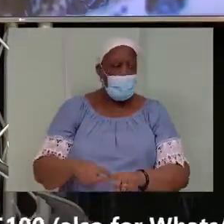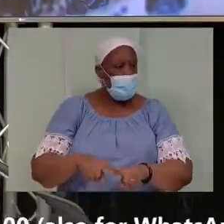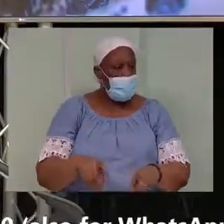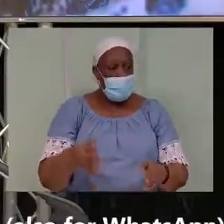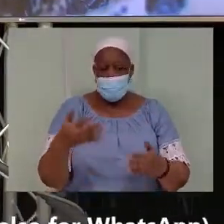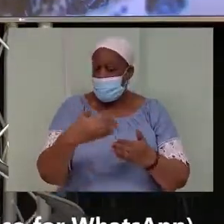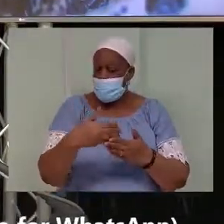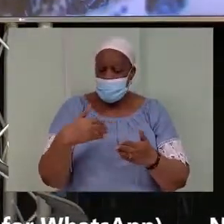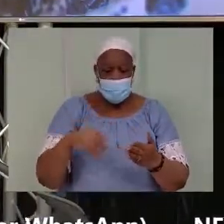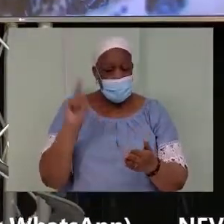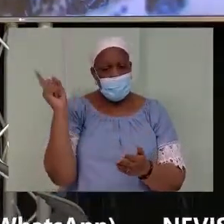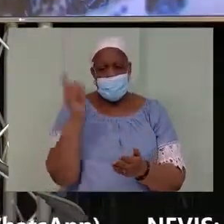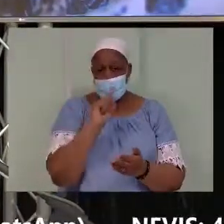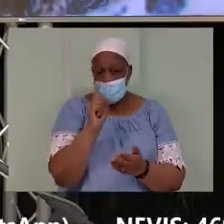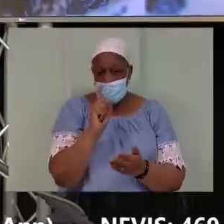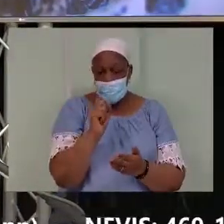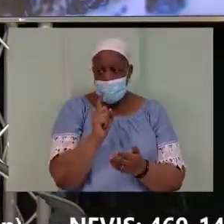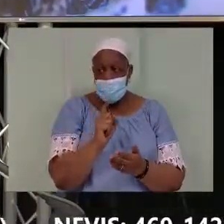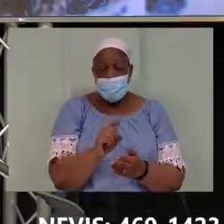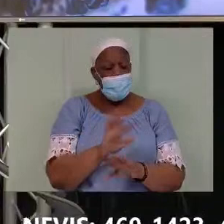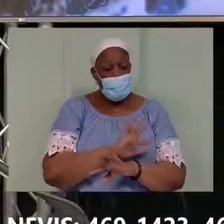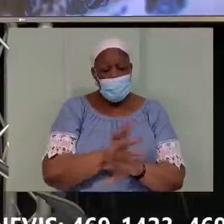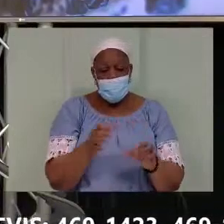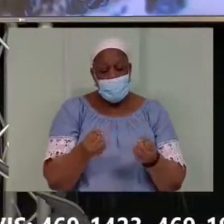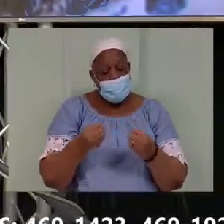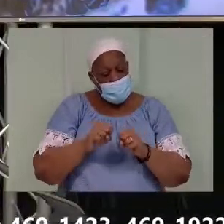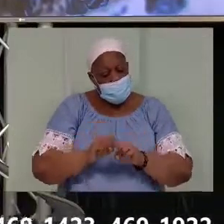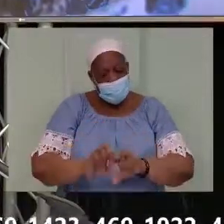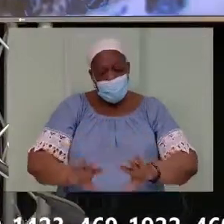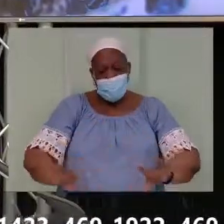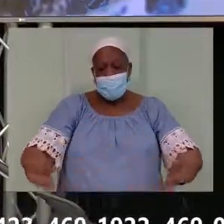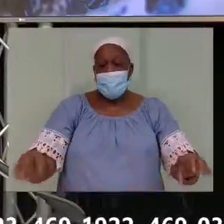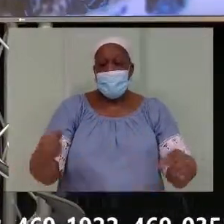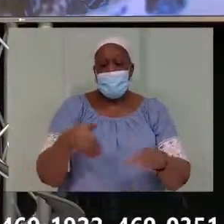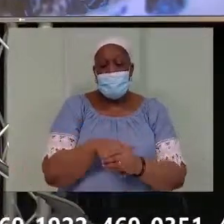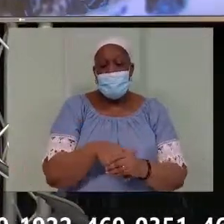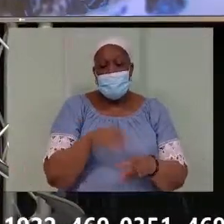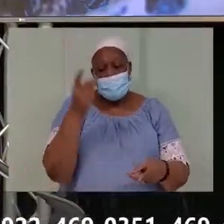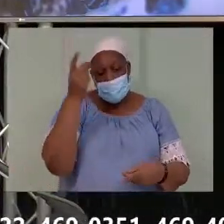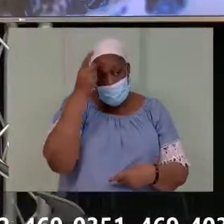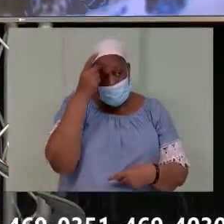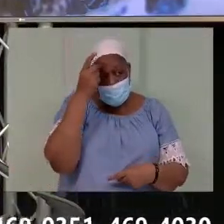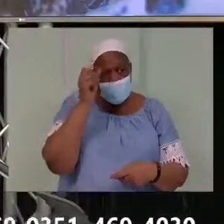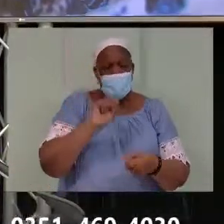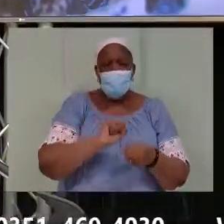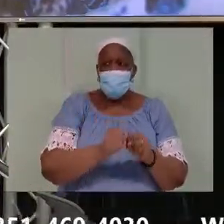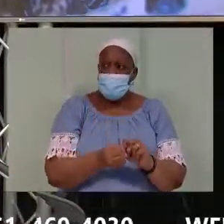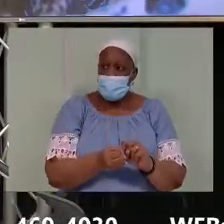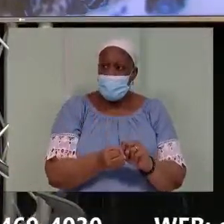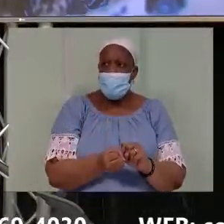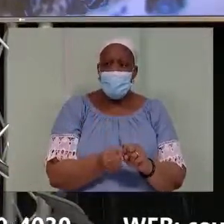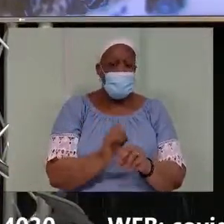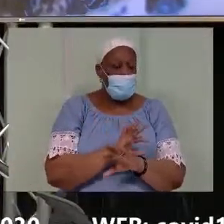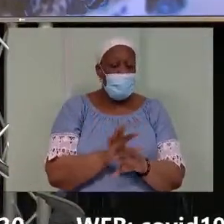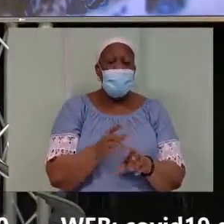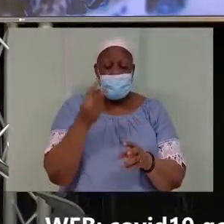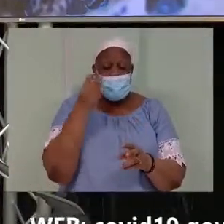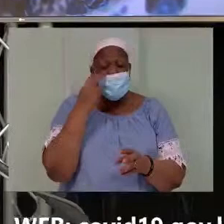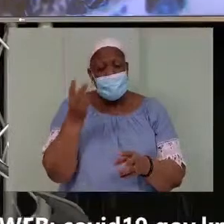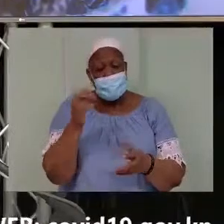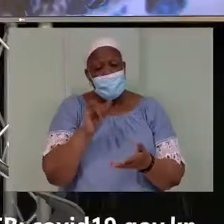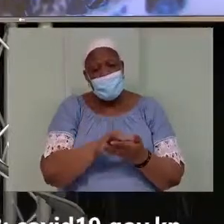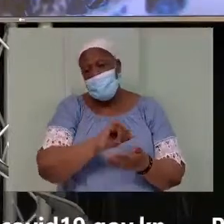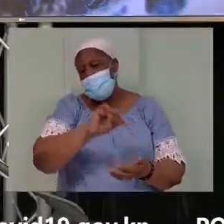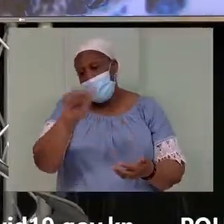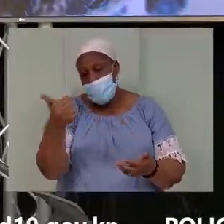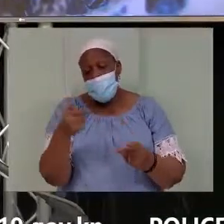would then spread the virus, and we would have a surge in cases. And this is what we are seeing in other